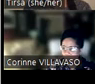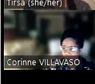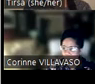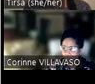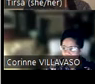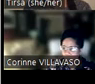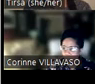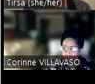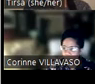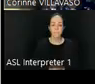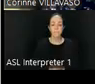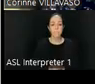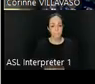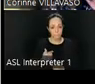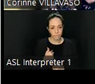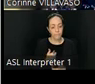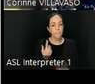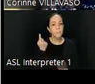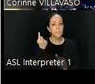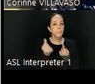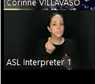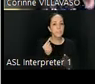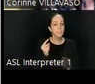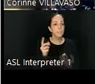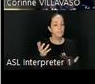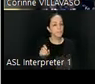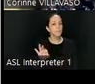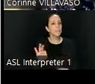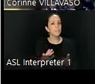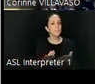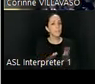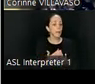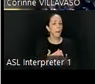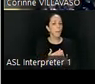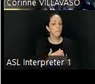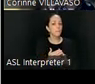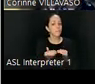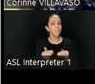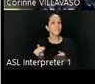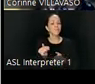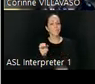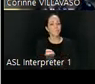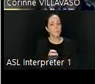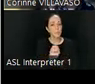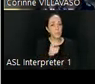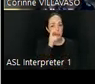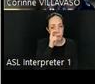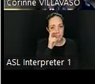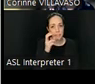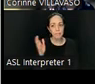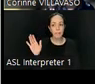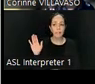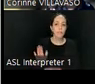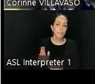is we want to be mindful of the rigidity, but we also want good